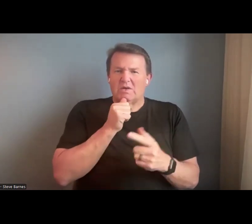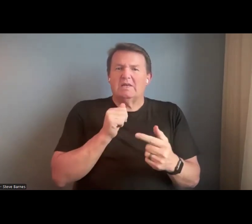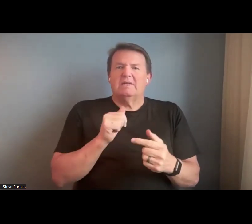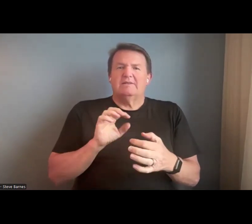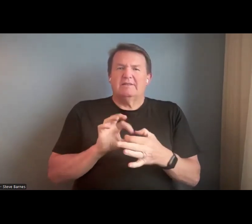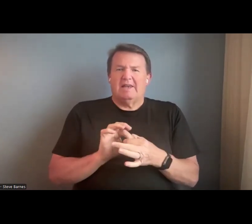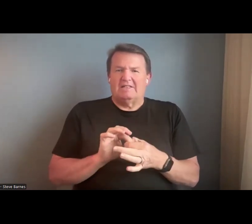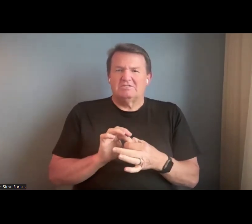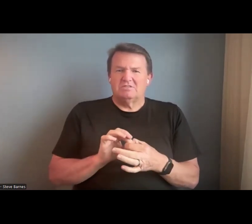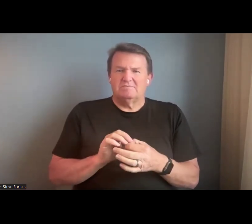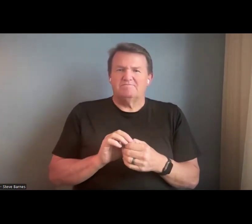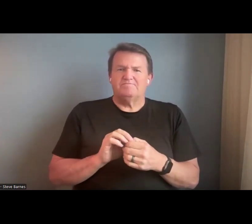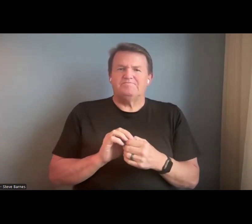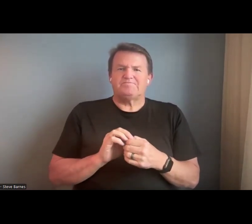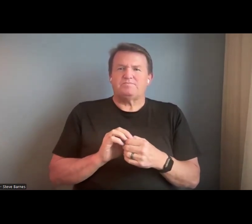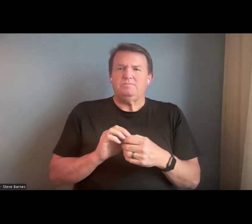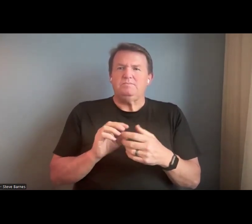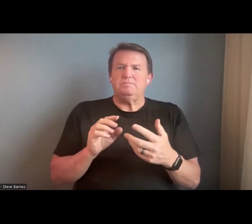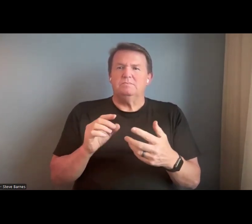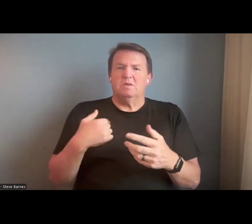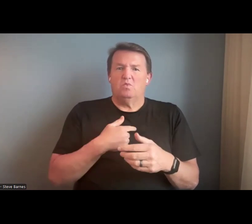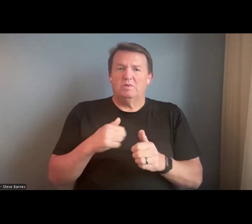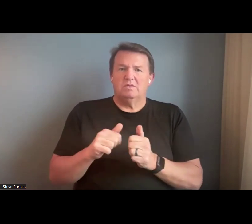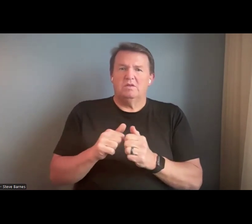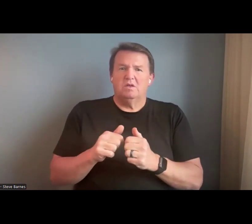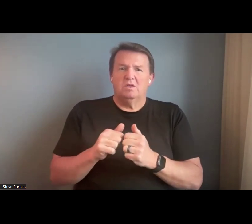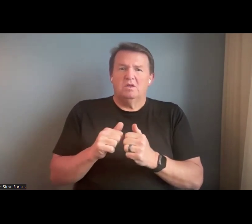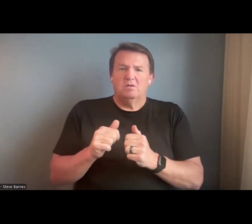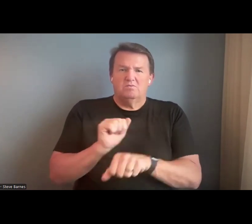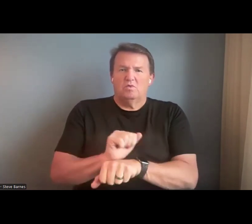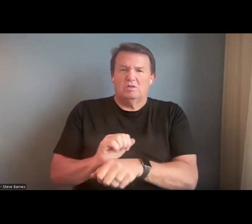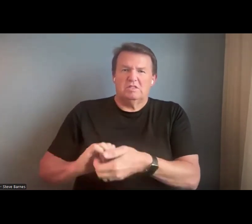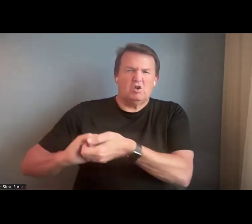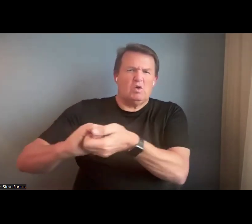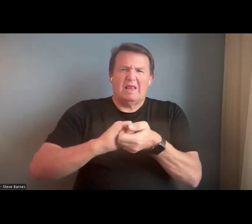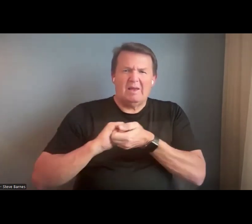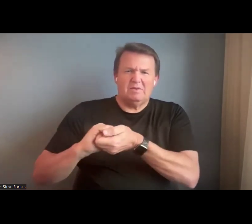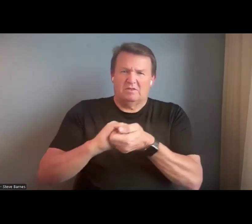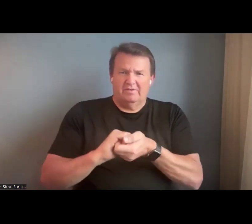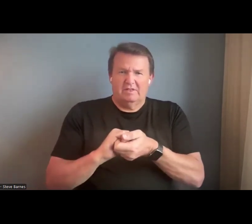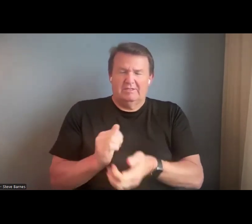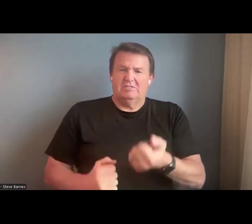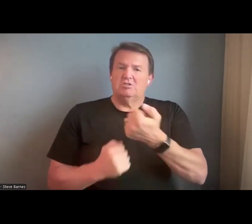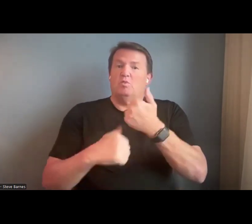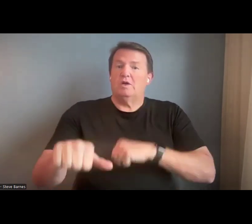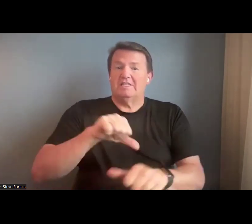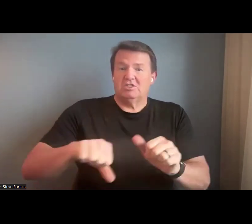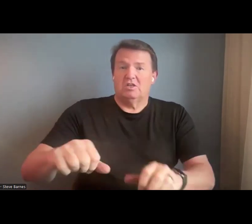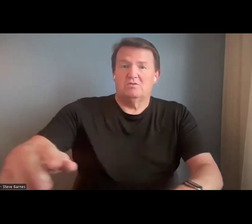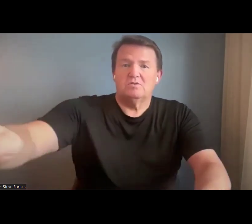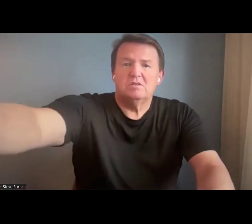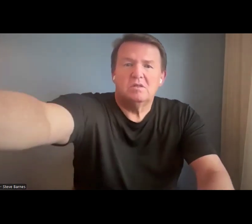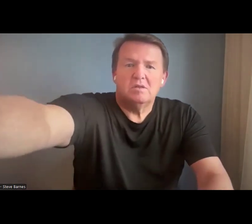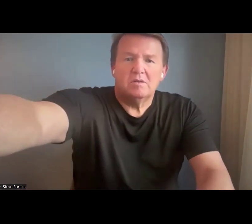is, and work collaboratively, supporting one another.